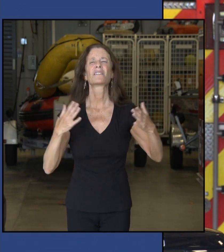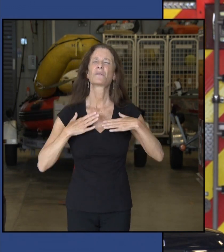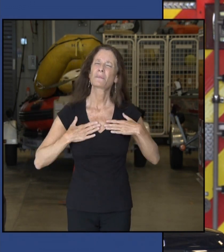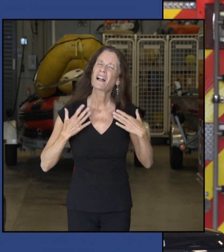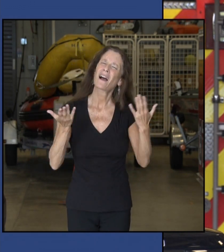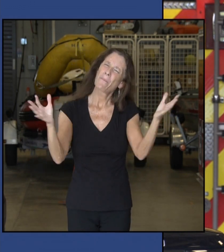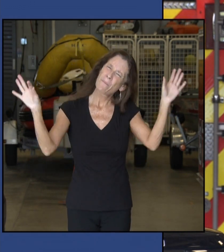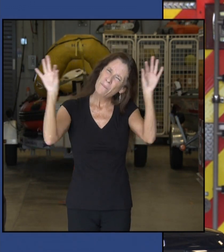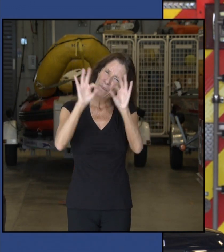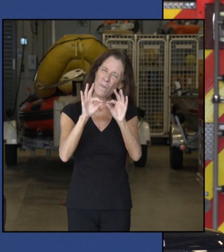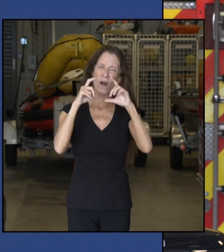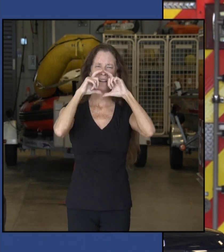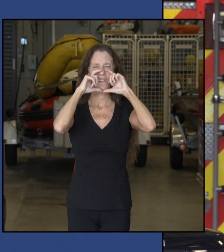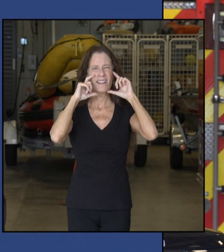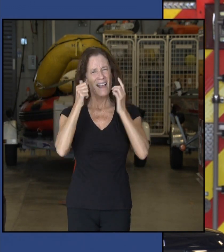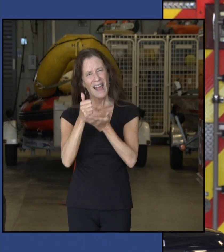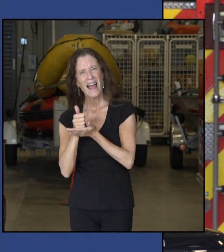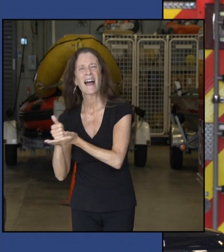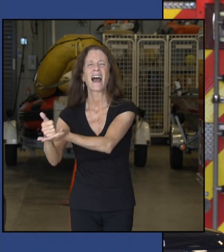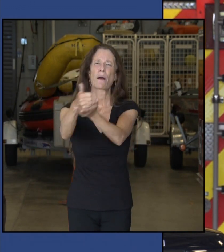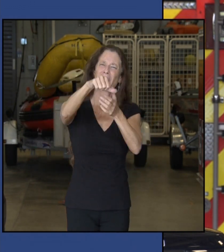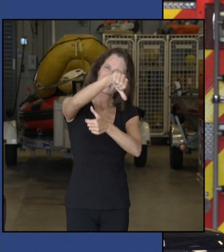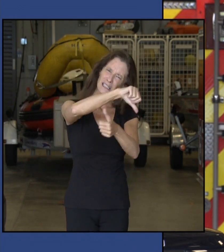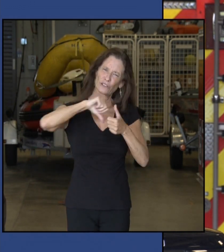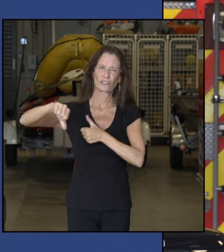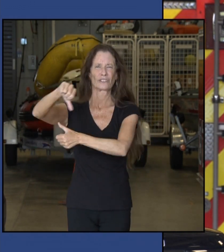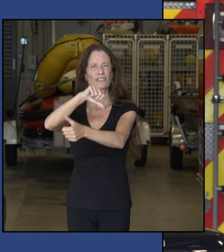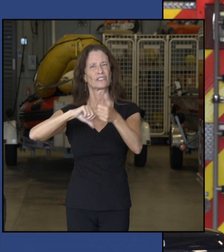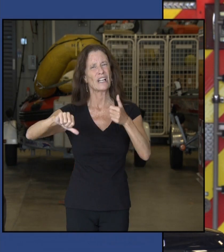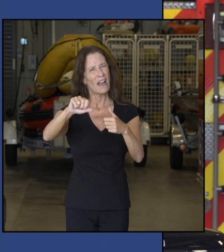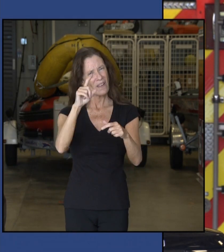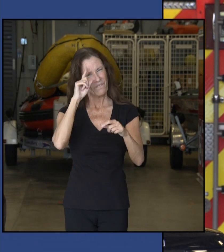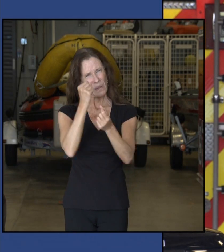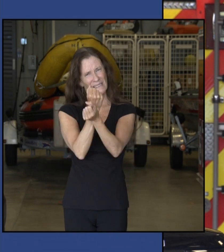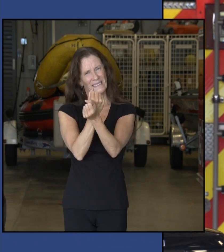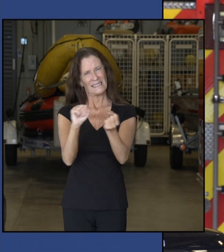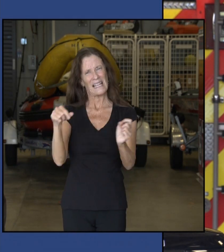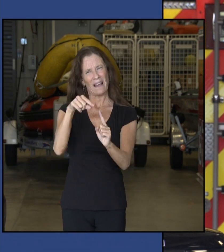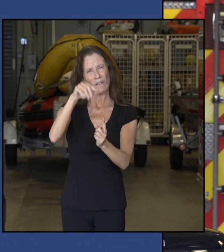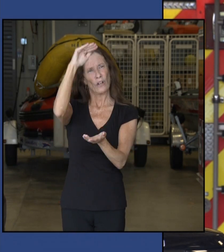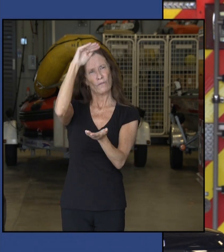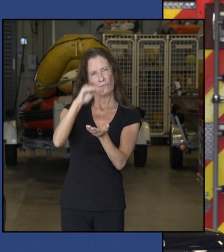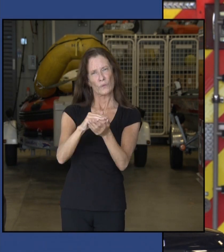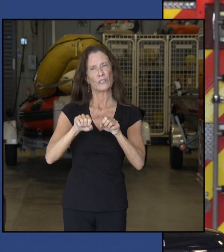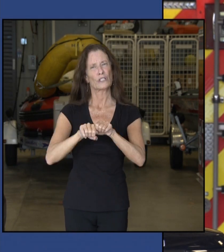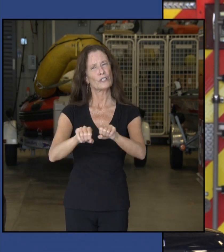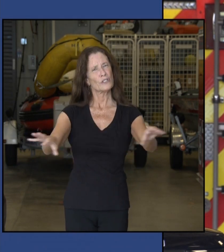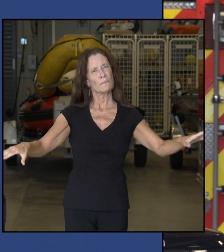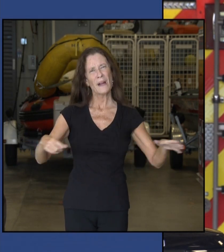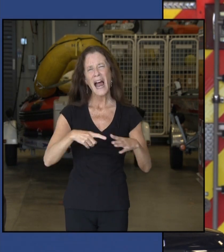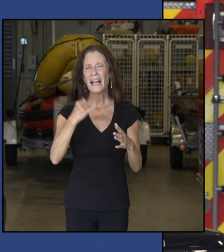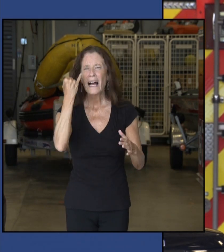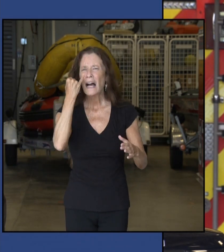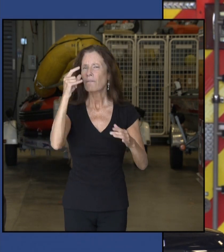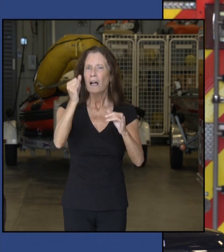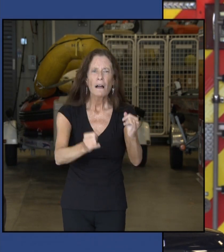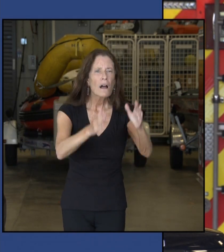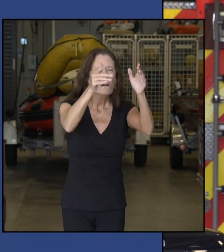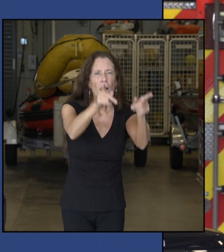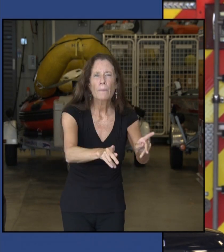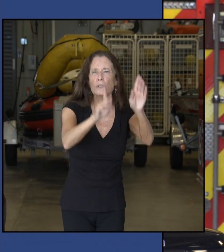important. And of course, we need the help of every individual Pennsylvanian to make a decision each and every day to wear a